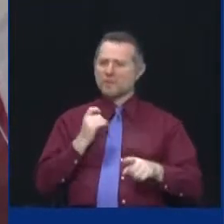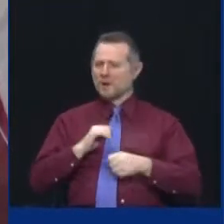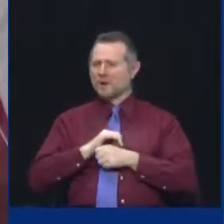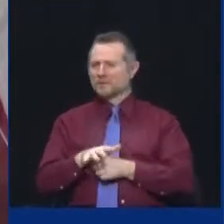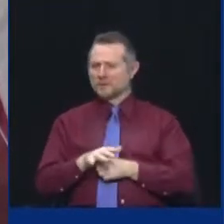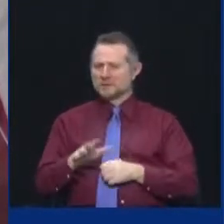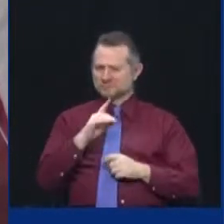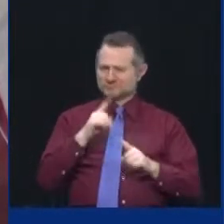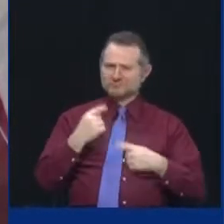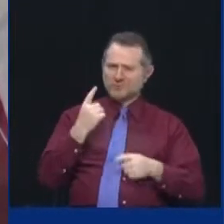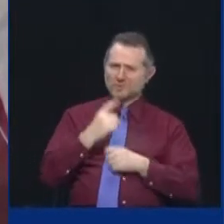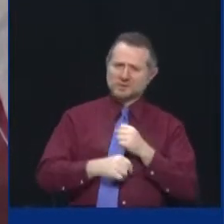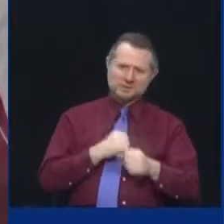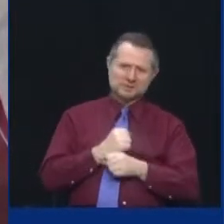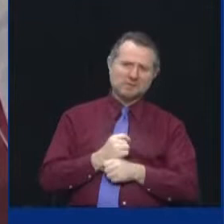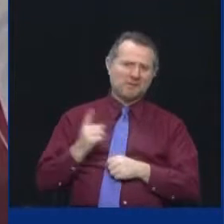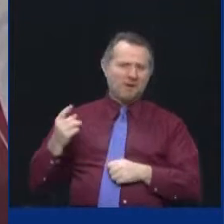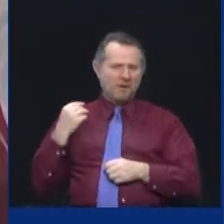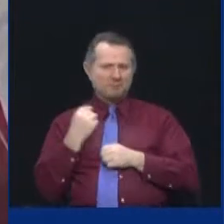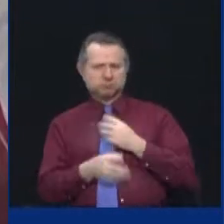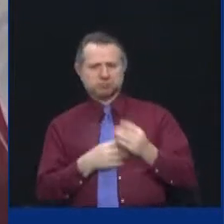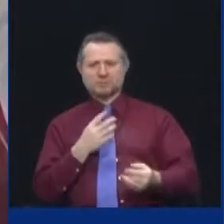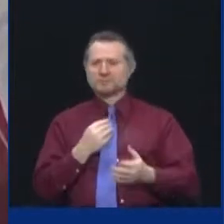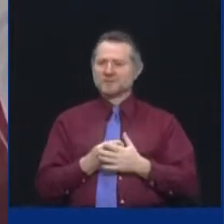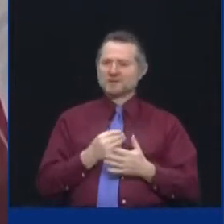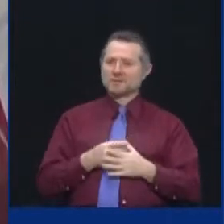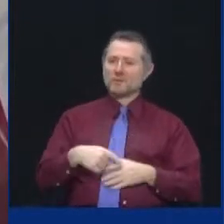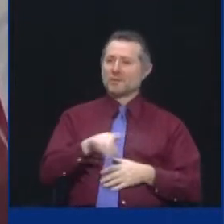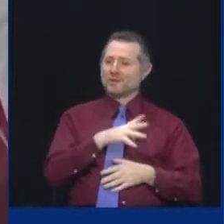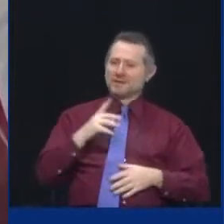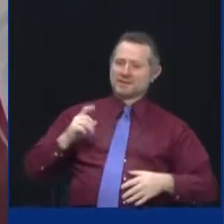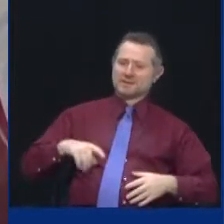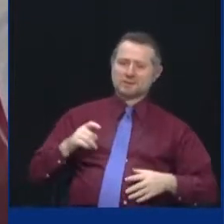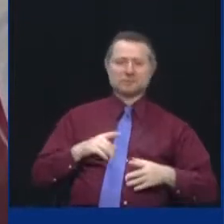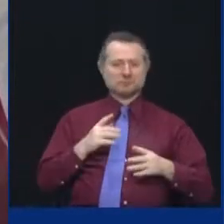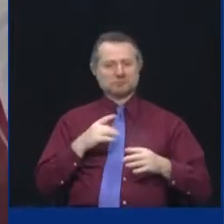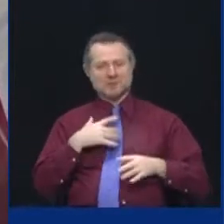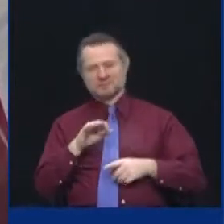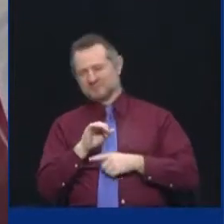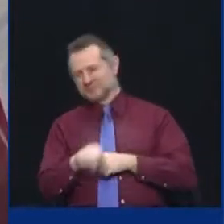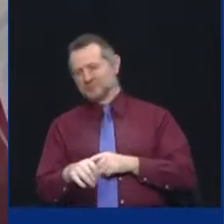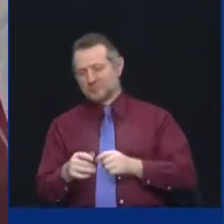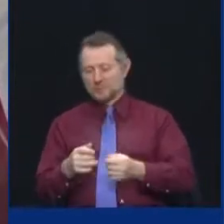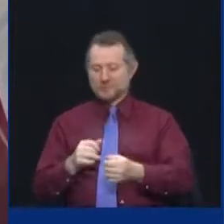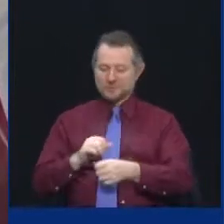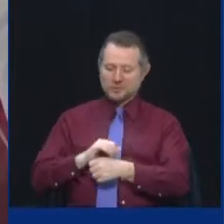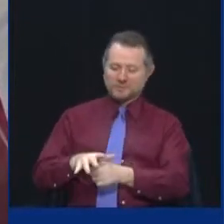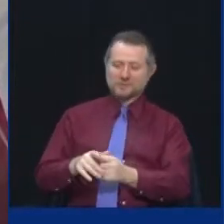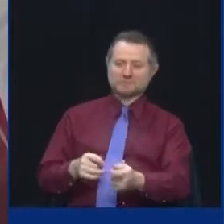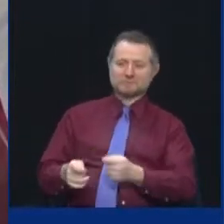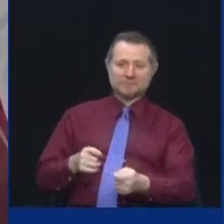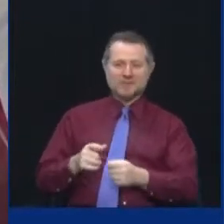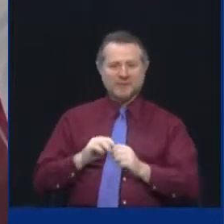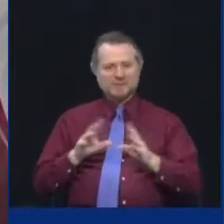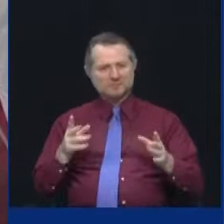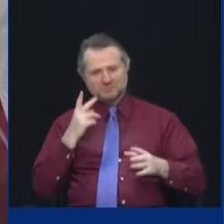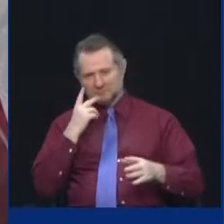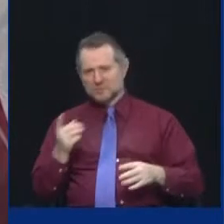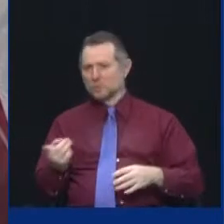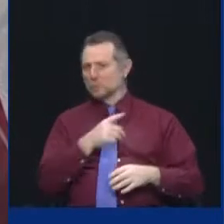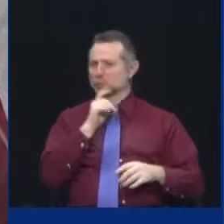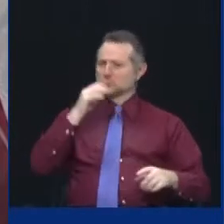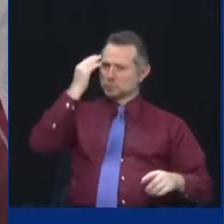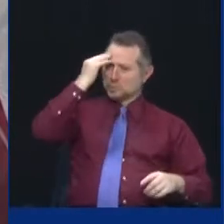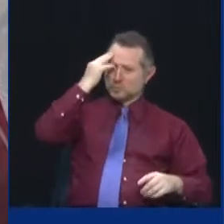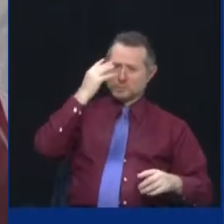they need to defeat COVID once and for all. And clearly, we all should know that the vaccine